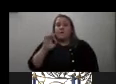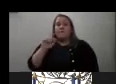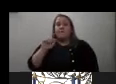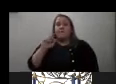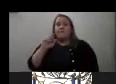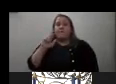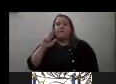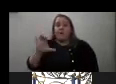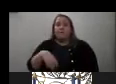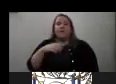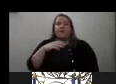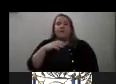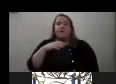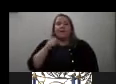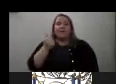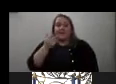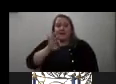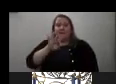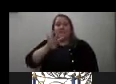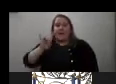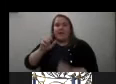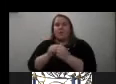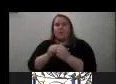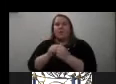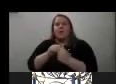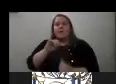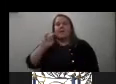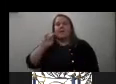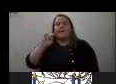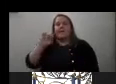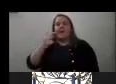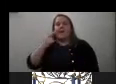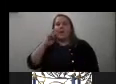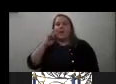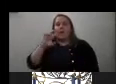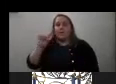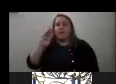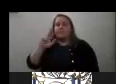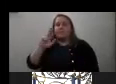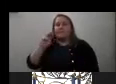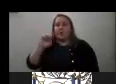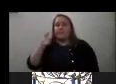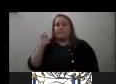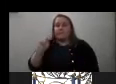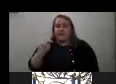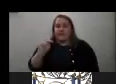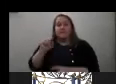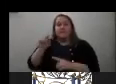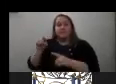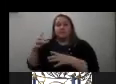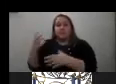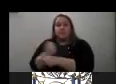with Ingrid Bergman. And she won the Academy Award for costume design for that year.